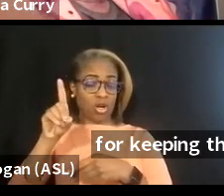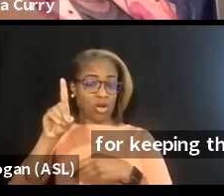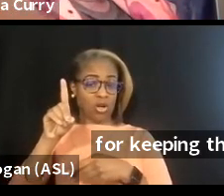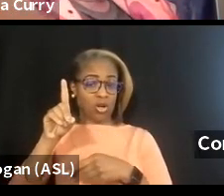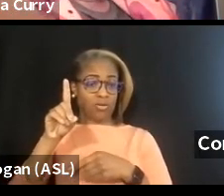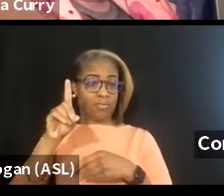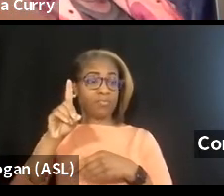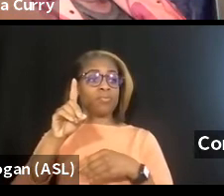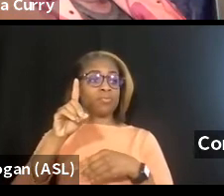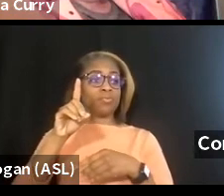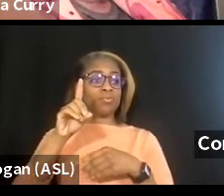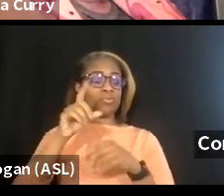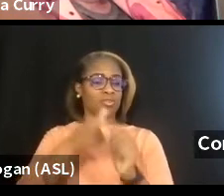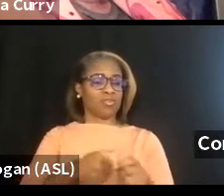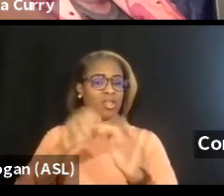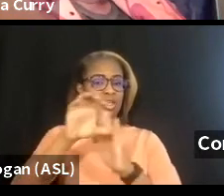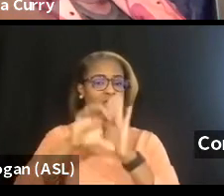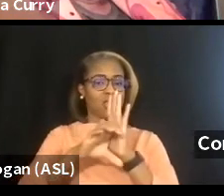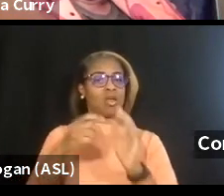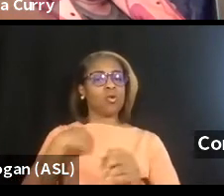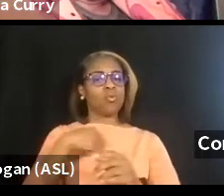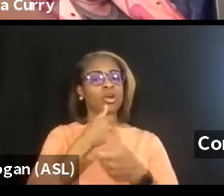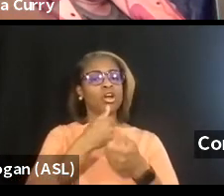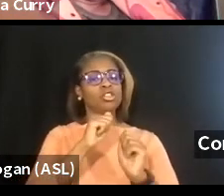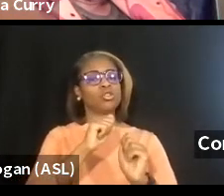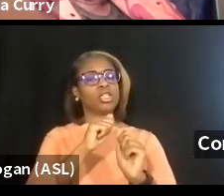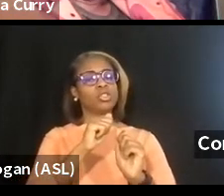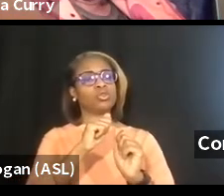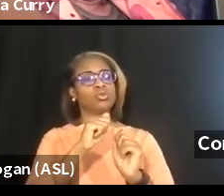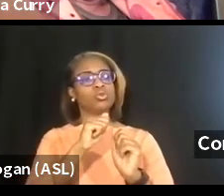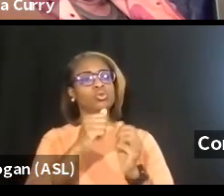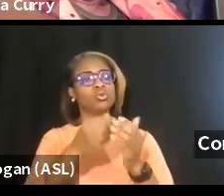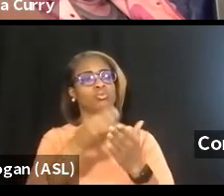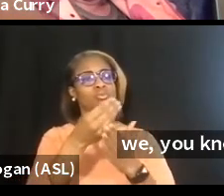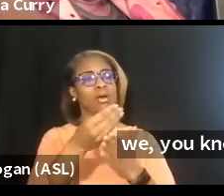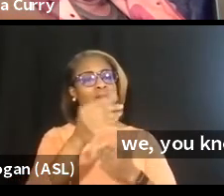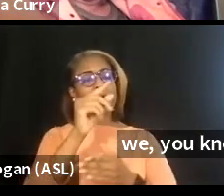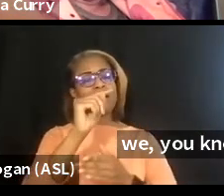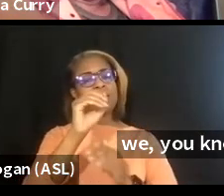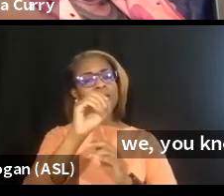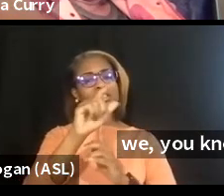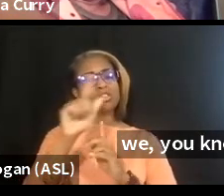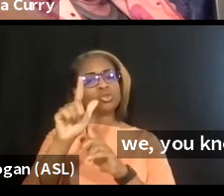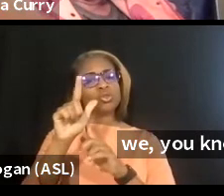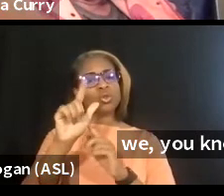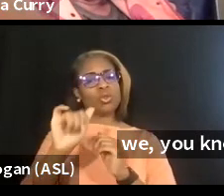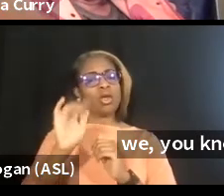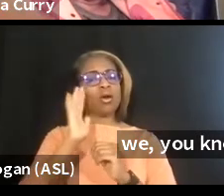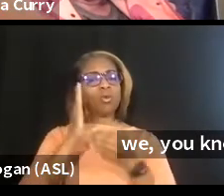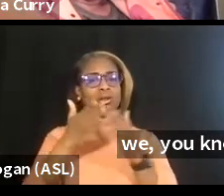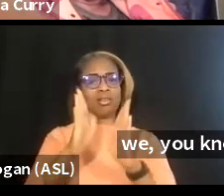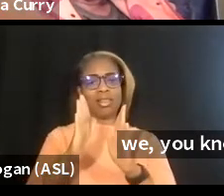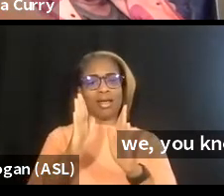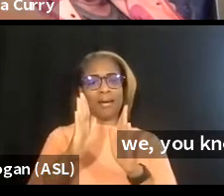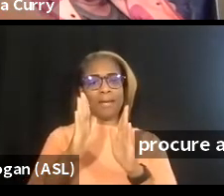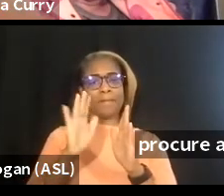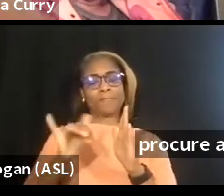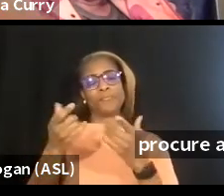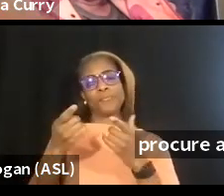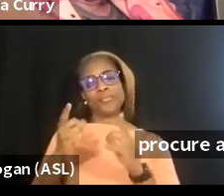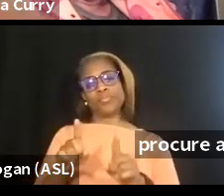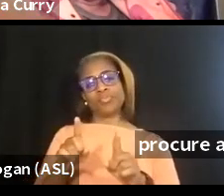we are seeking to procure a tool that that would allow for this to happen and would really